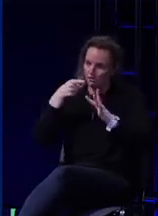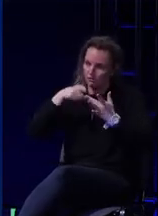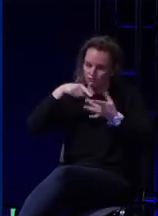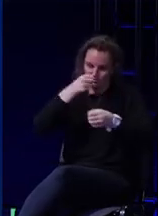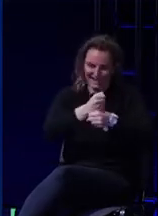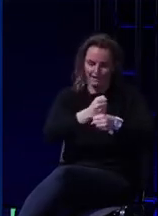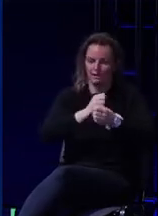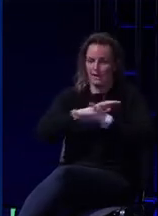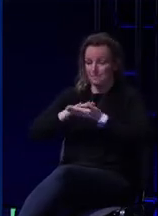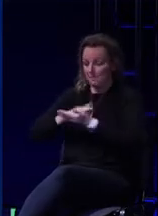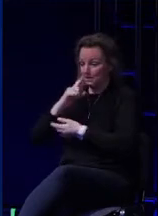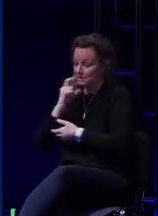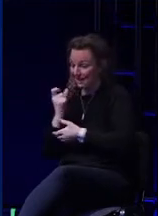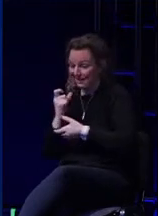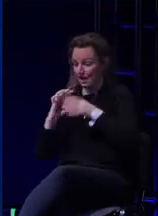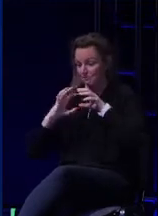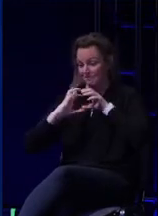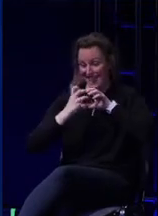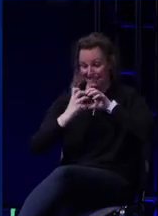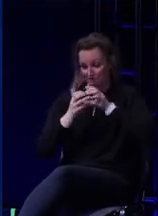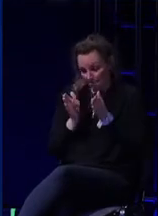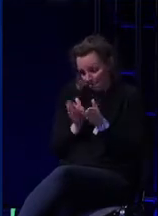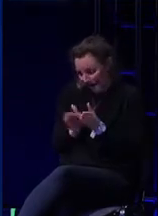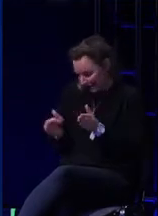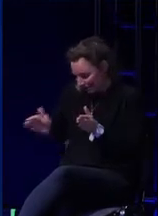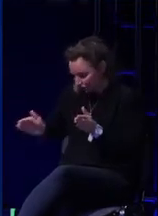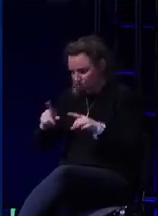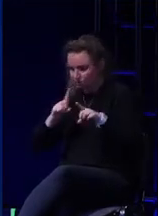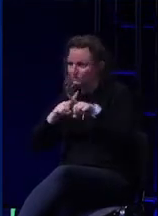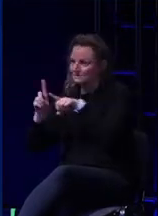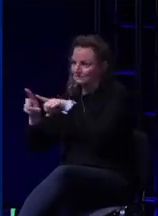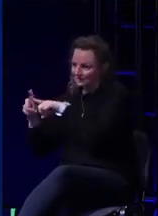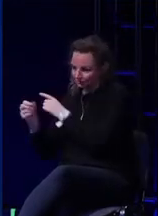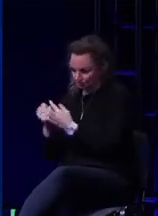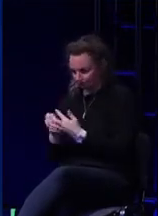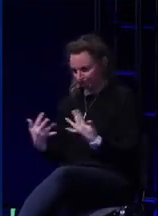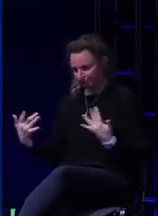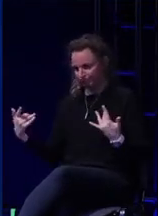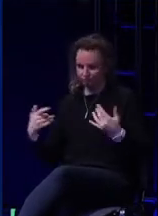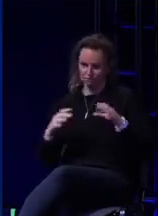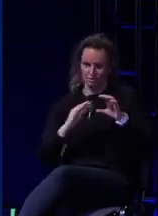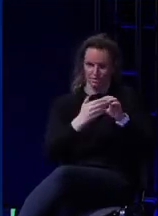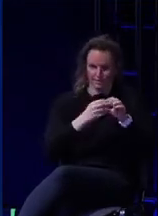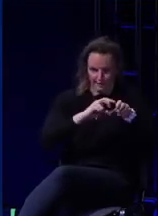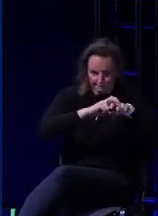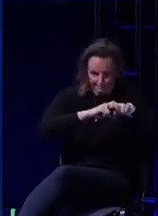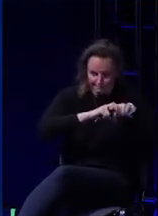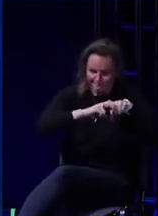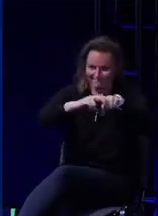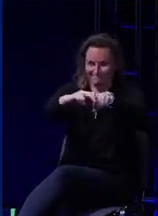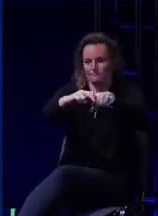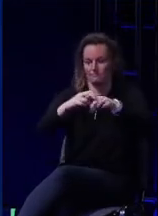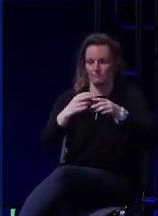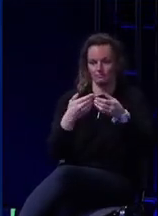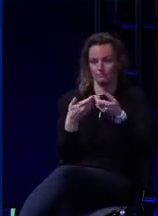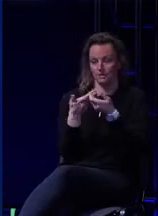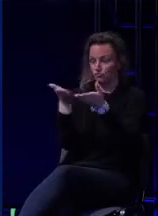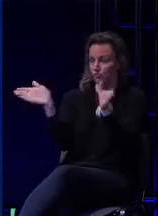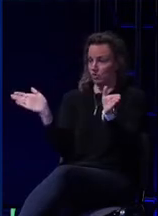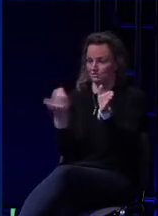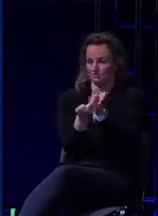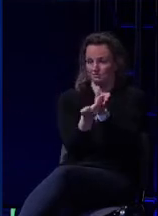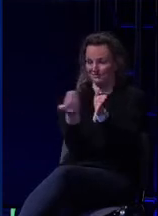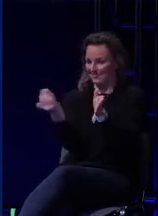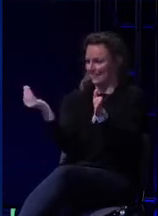take the lens package and actually profile things like the point spread function, right? So Okay. across the entire field of the lens, so that the way that light